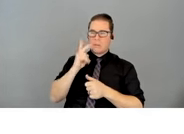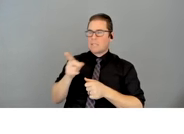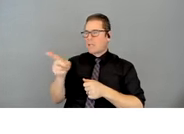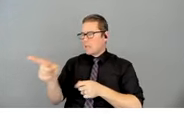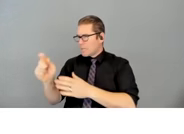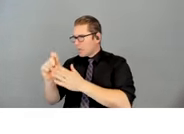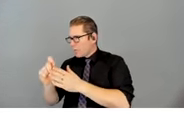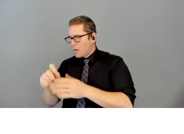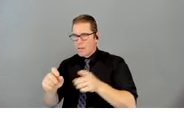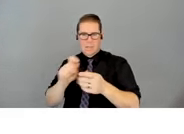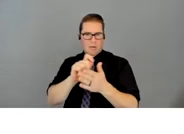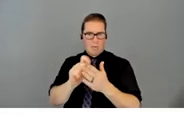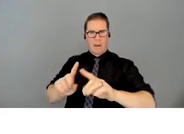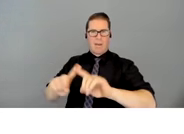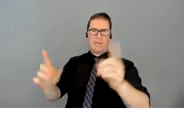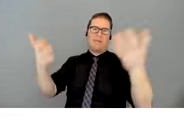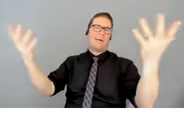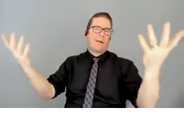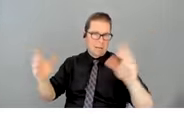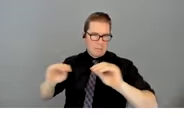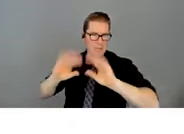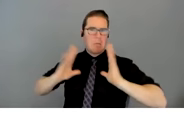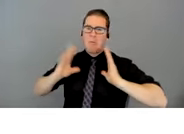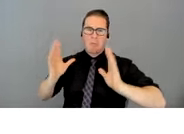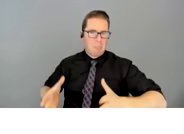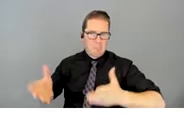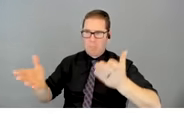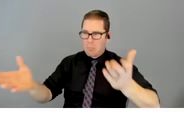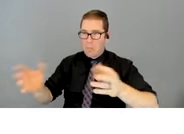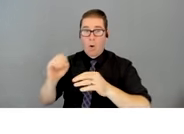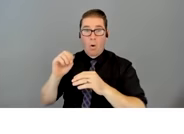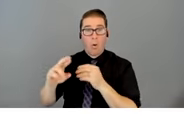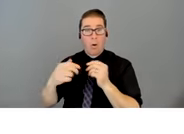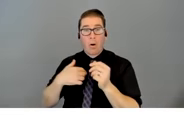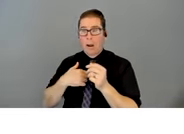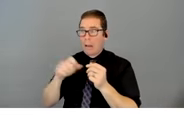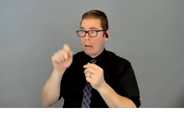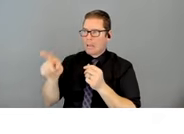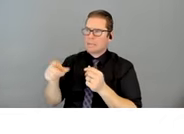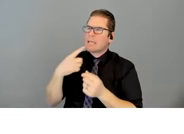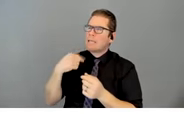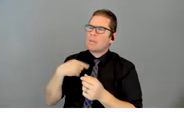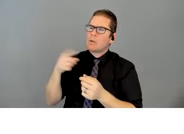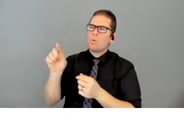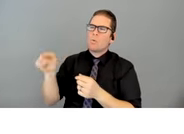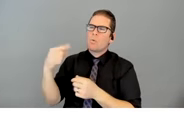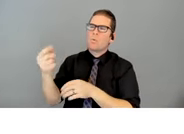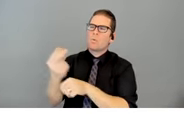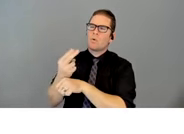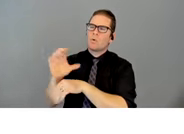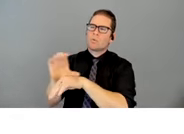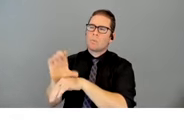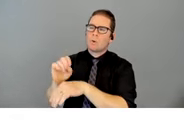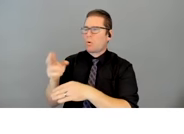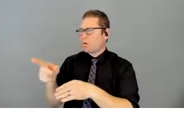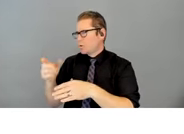or I'll say, you know, tell me, are you the only one using your computer? Or, you know, do you share your computer